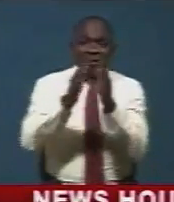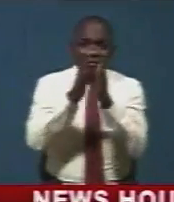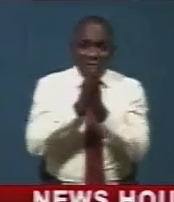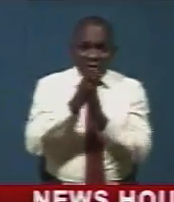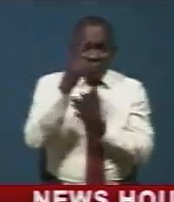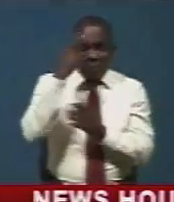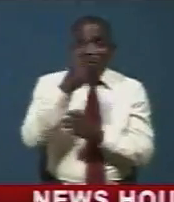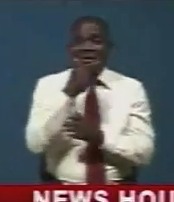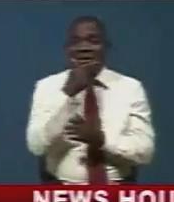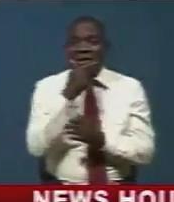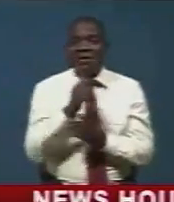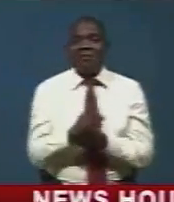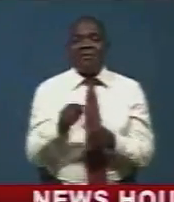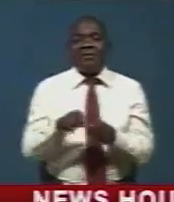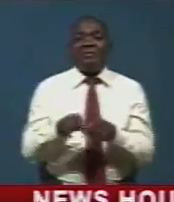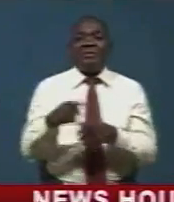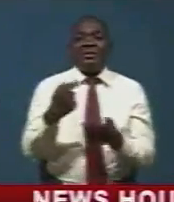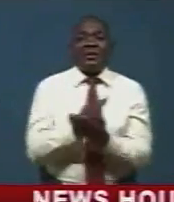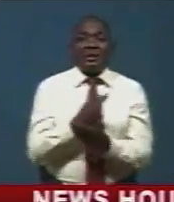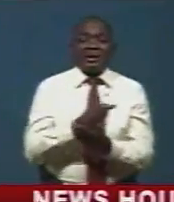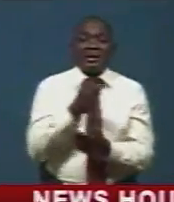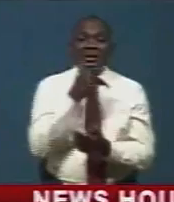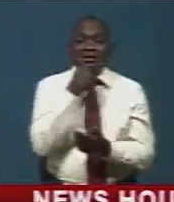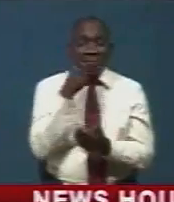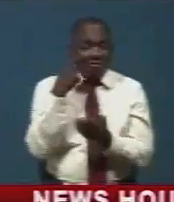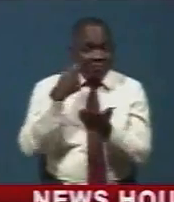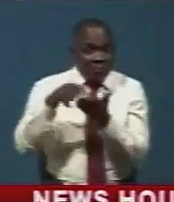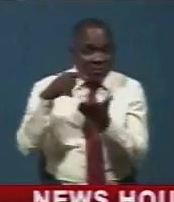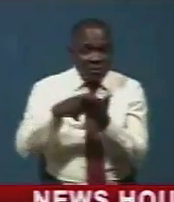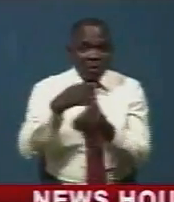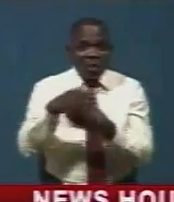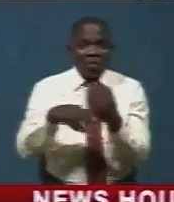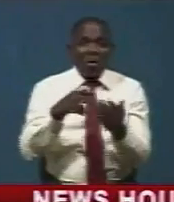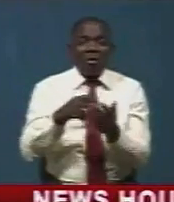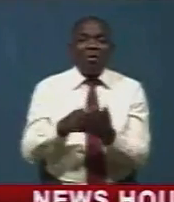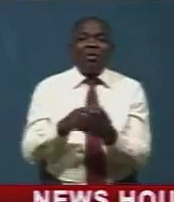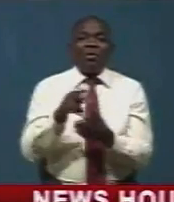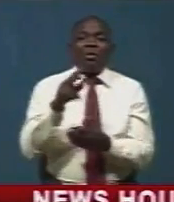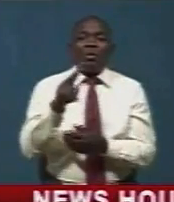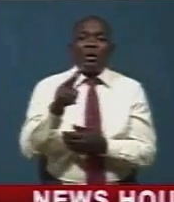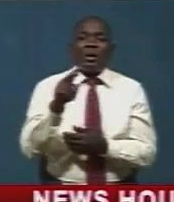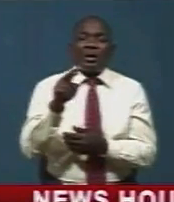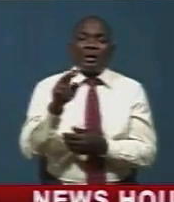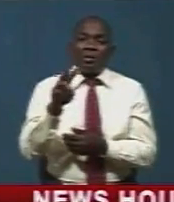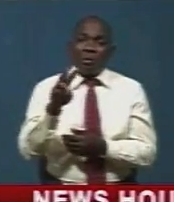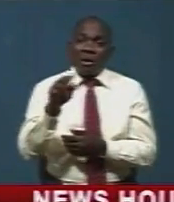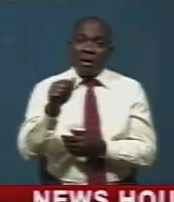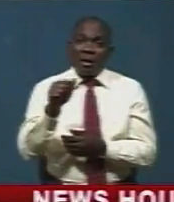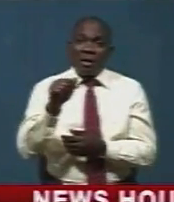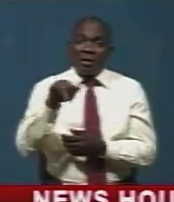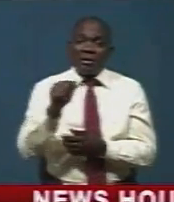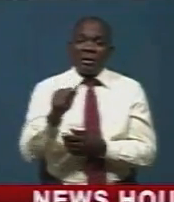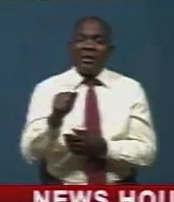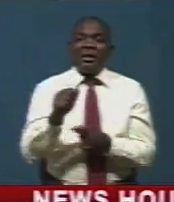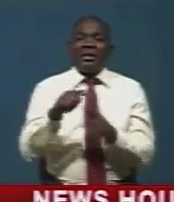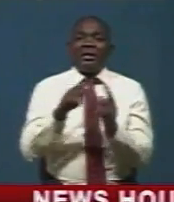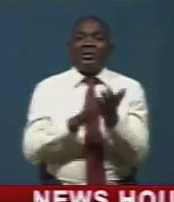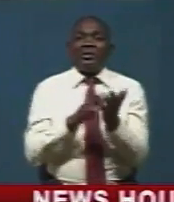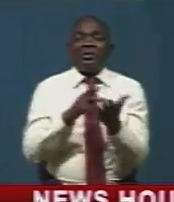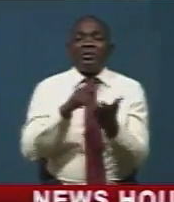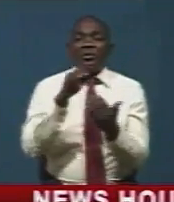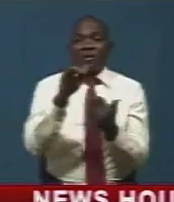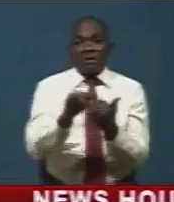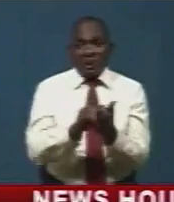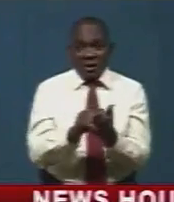president and the nation. Nana Akufo-Addo inspected the ongoing Wager Gbawe Science Model Senior High School project. It